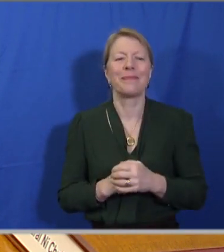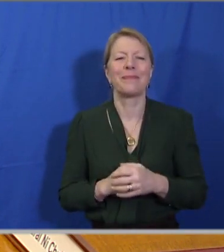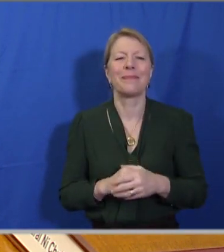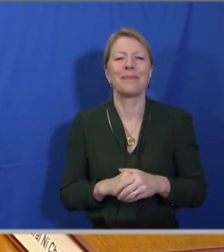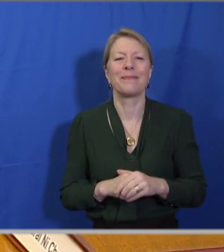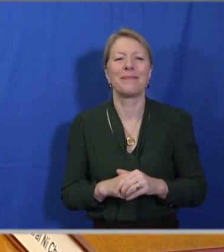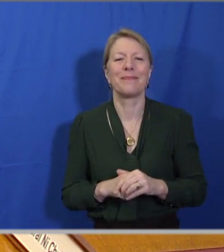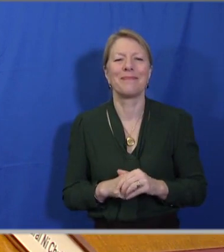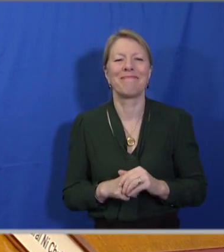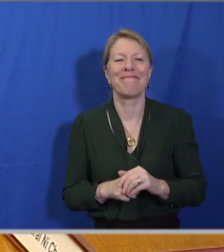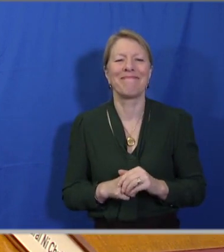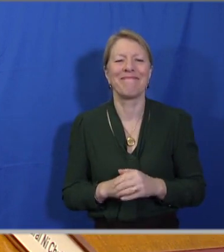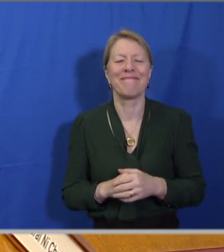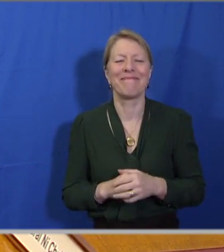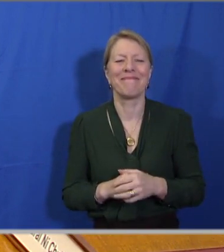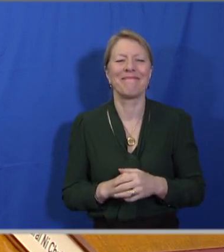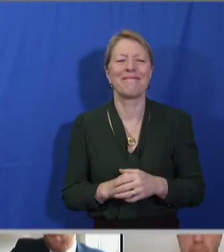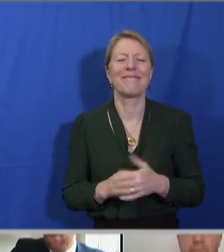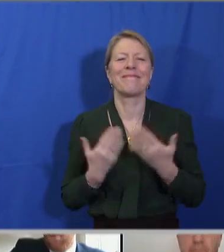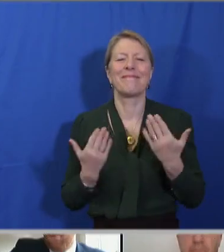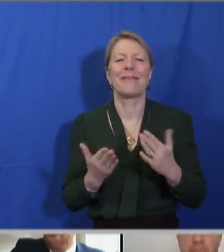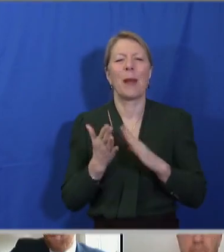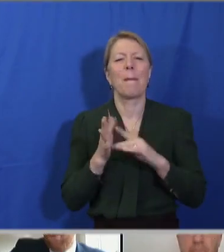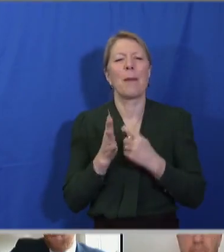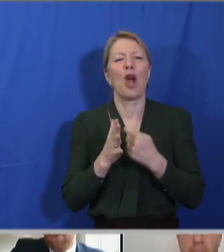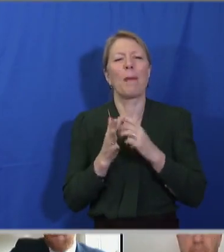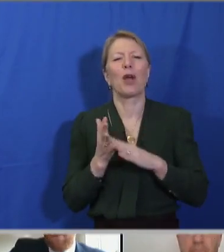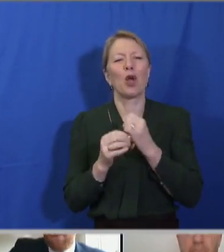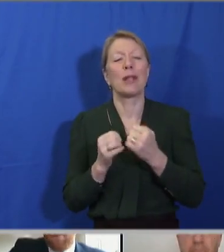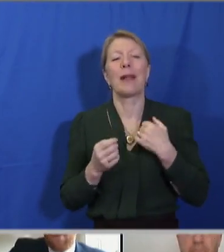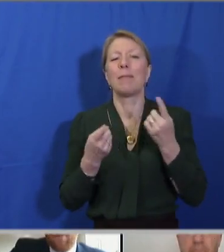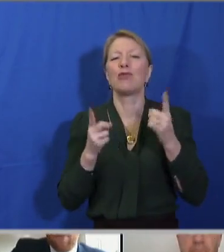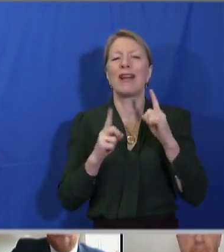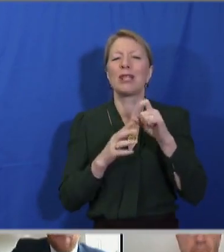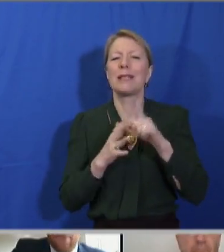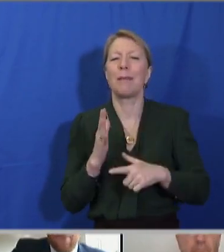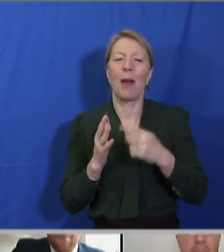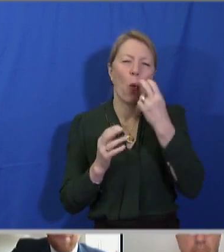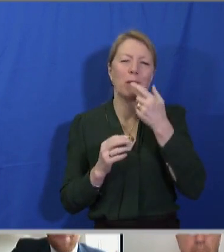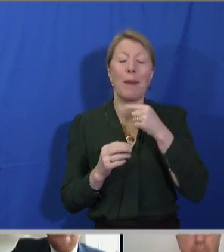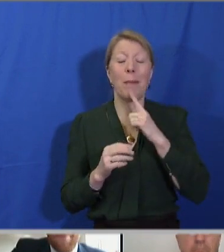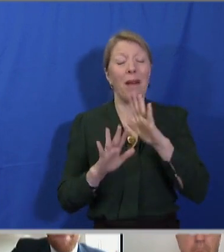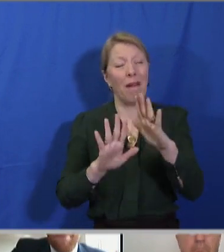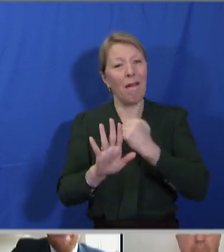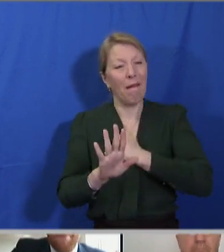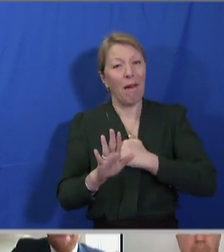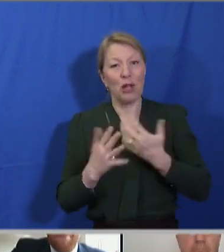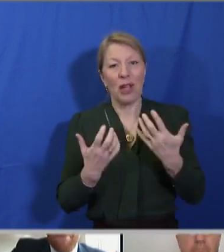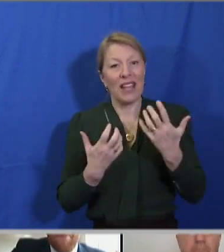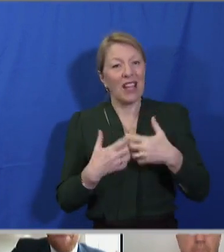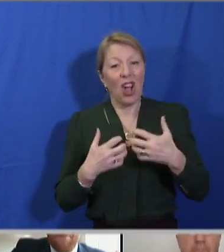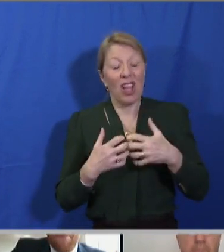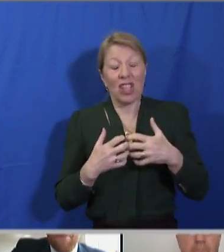Thank you. Thank you, Carol. Mark McGugan, Director of Disability and Older People, and apologies, Chair, I've had a nightmare with technology this morning, so